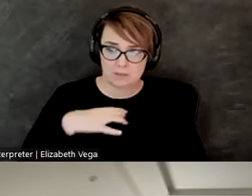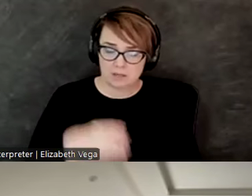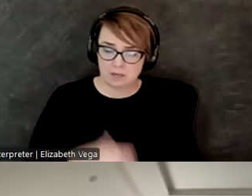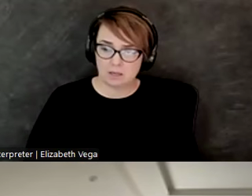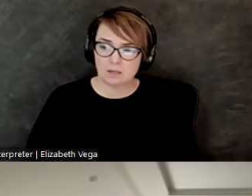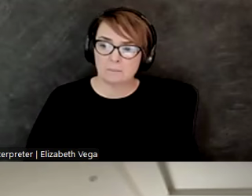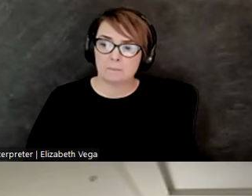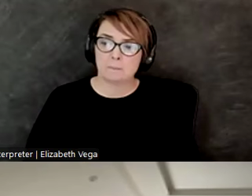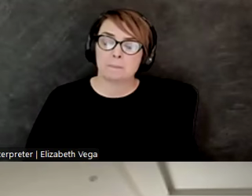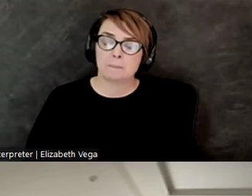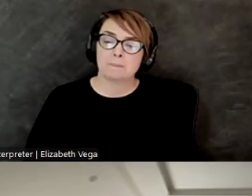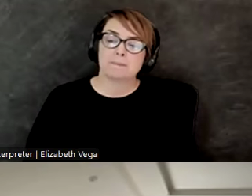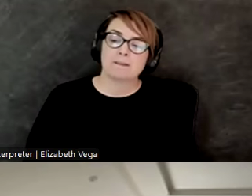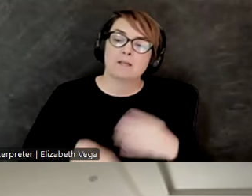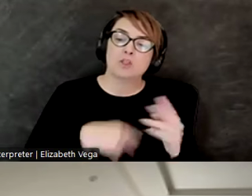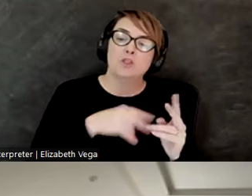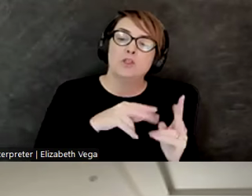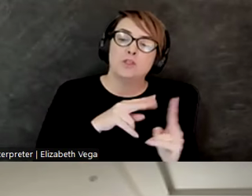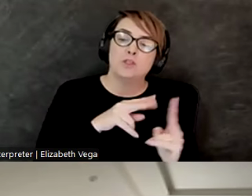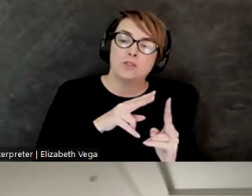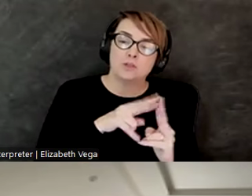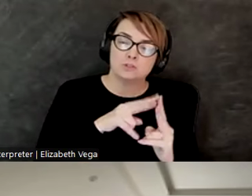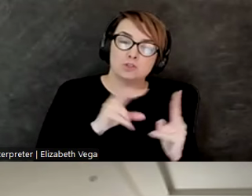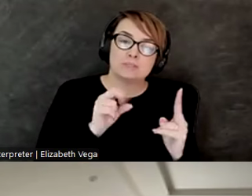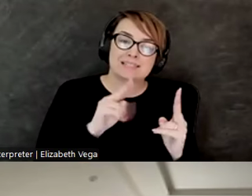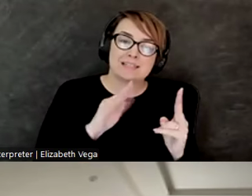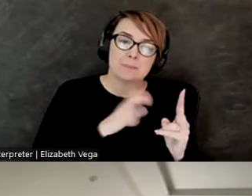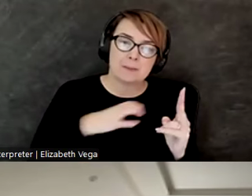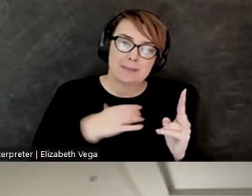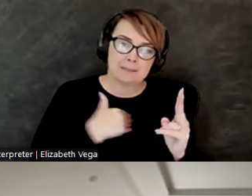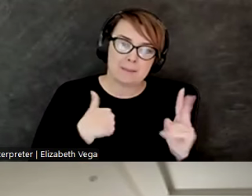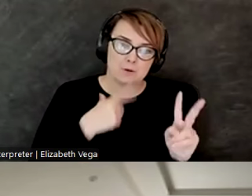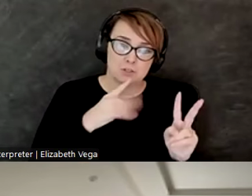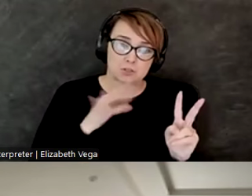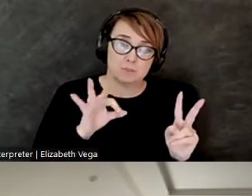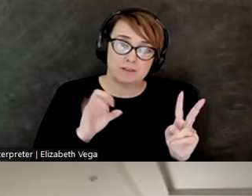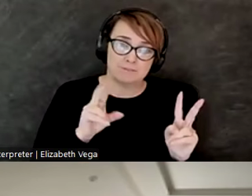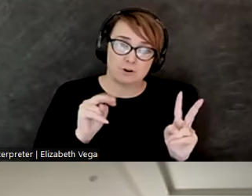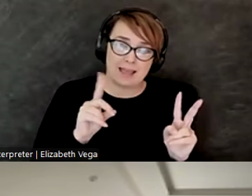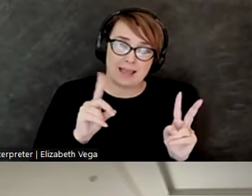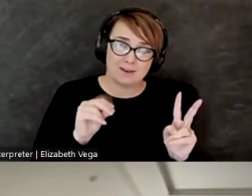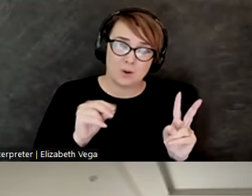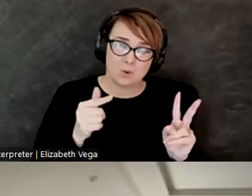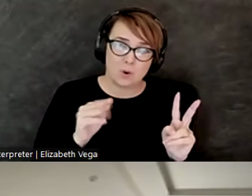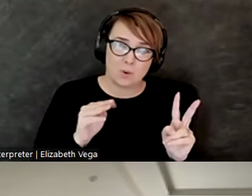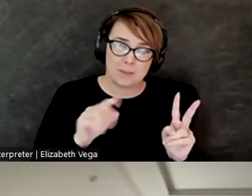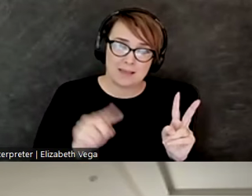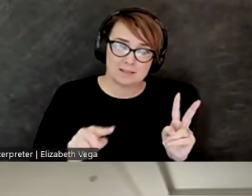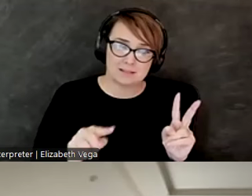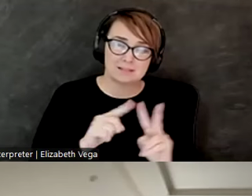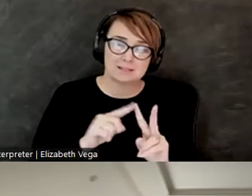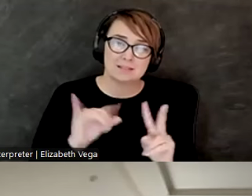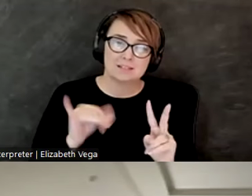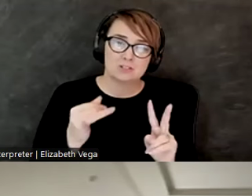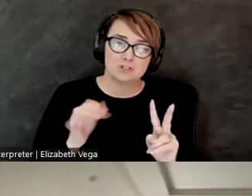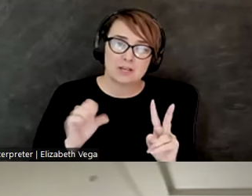And that those two subcommittee members would be Fernando Gomez and Jesse Weller.